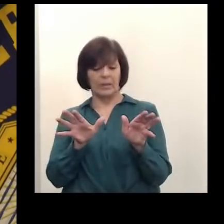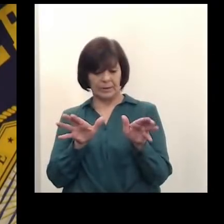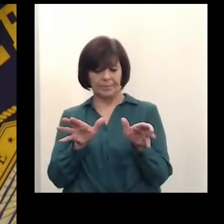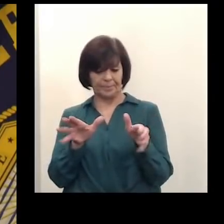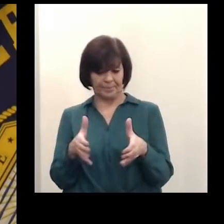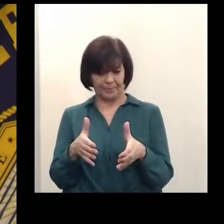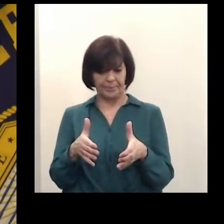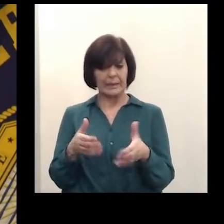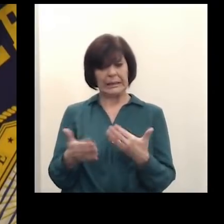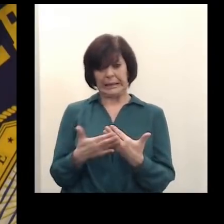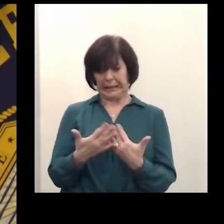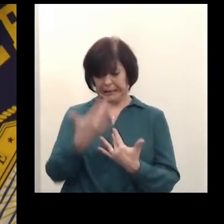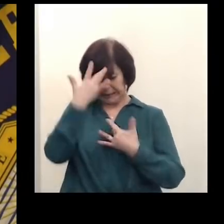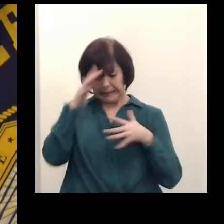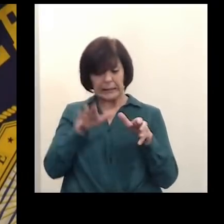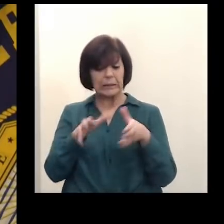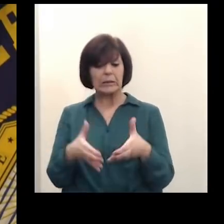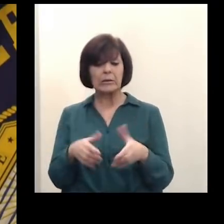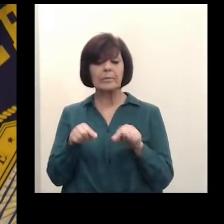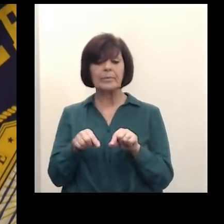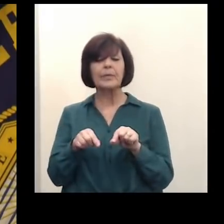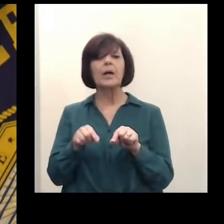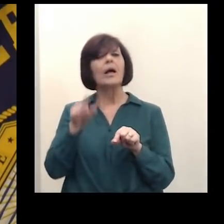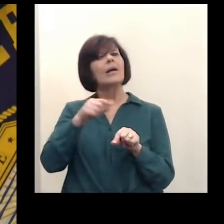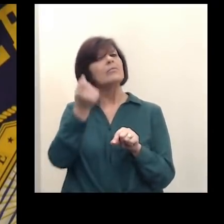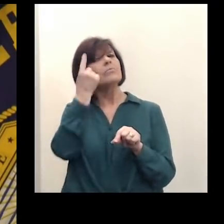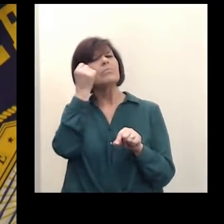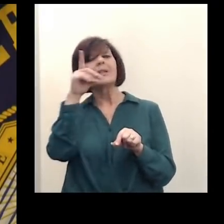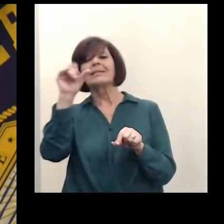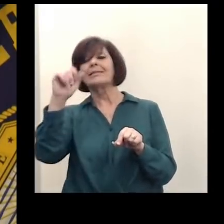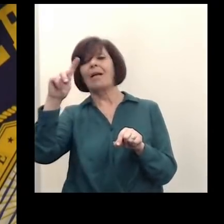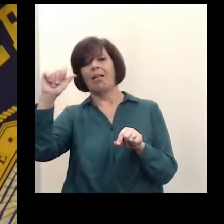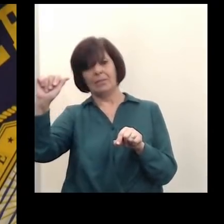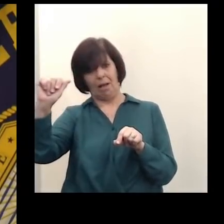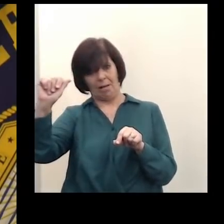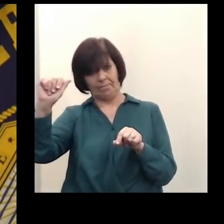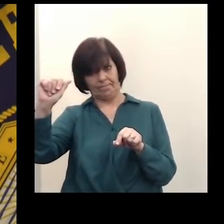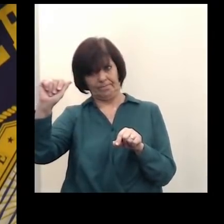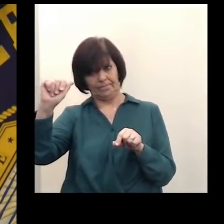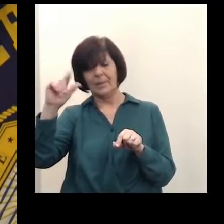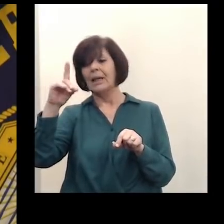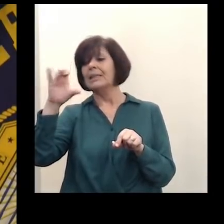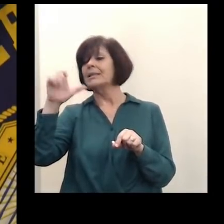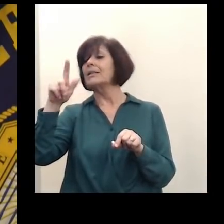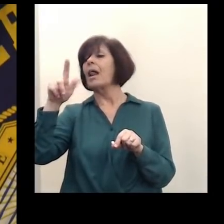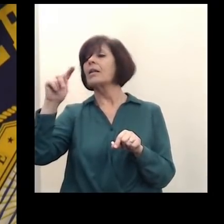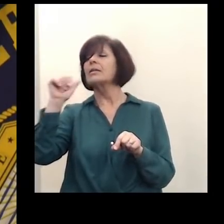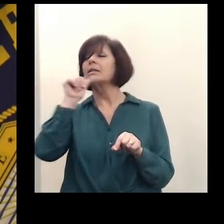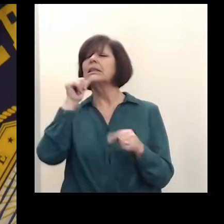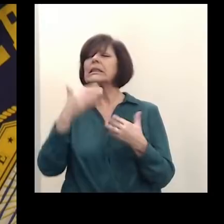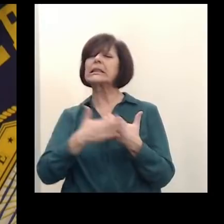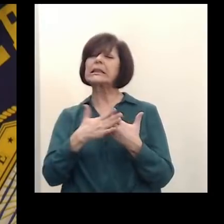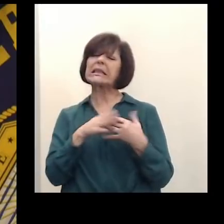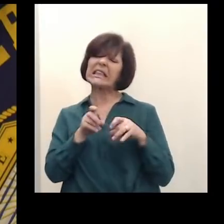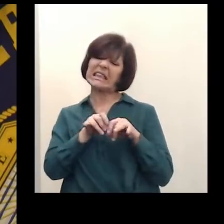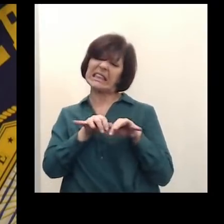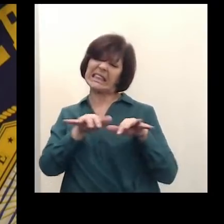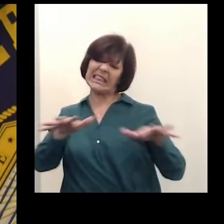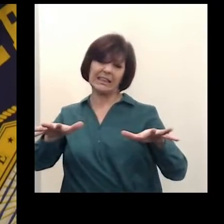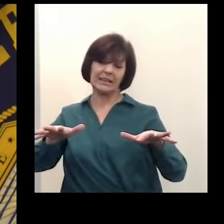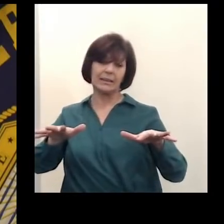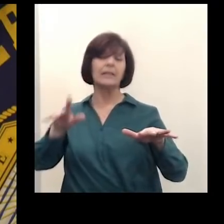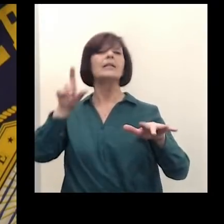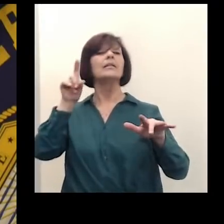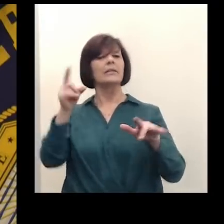and foremost, the Delta variant. The Delta variant is extraordinarily infectious. So everything being equal in